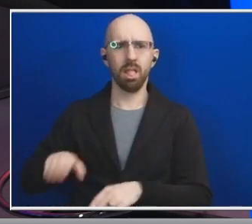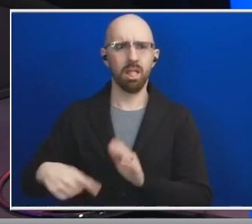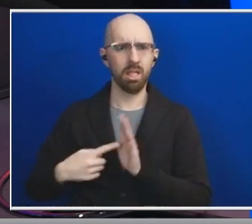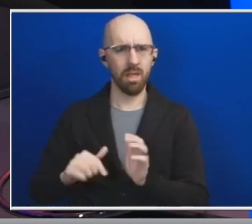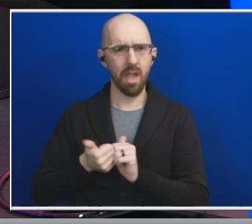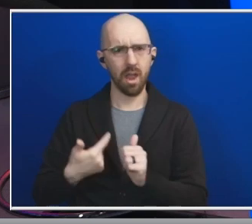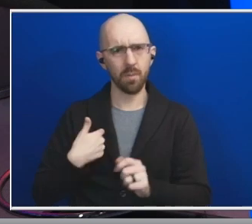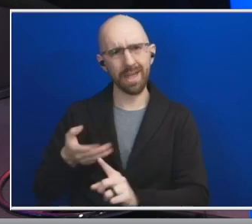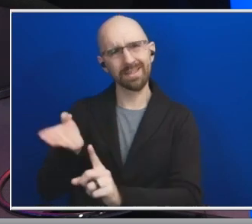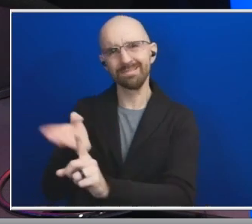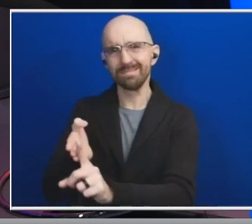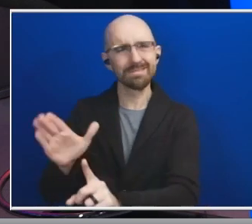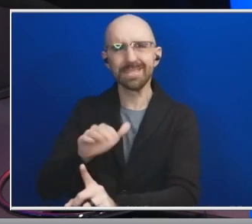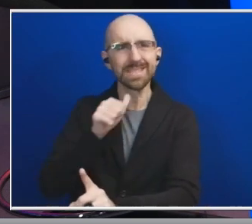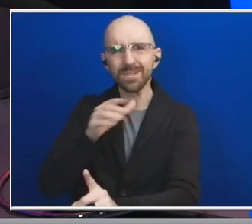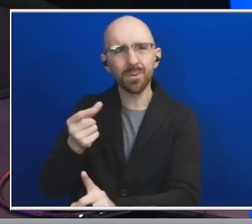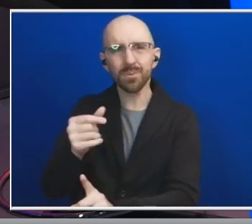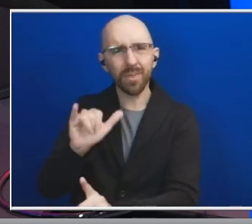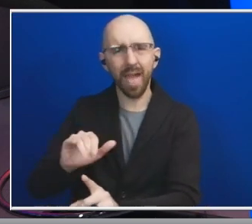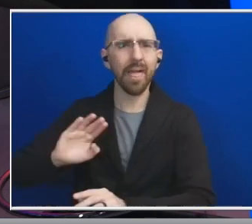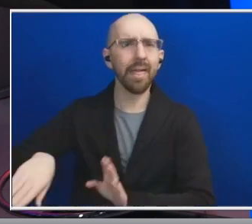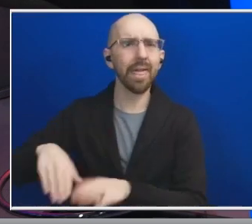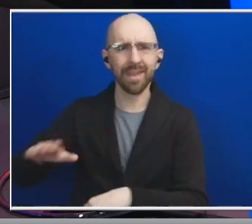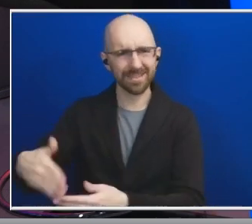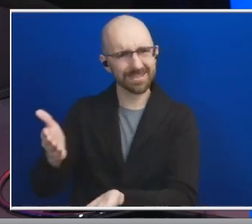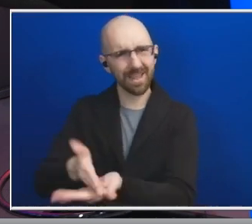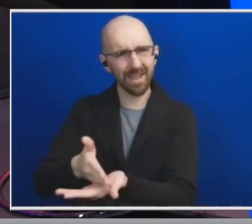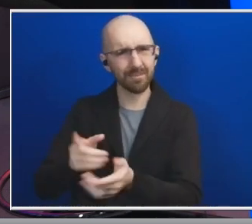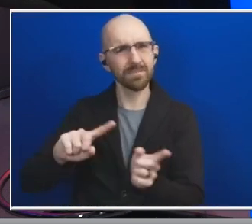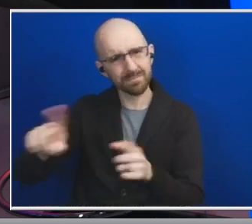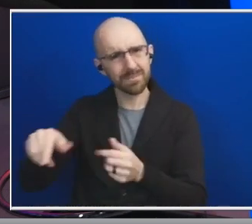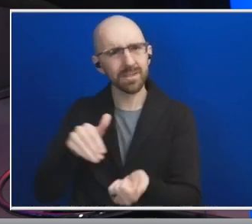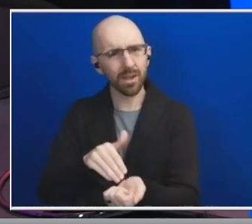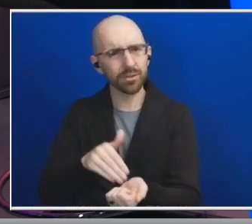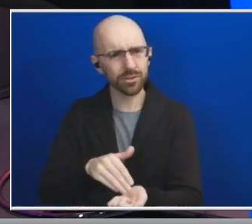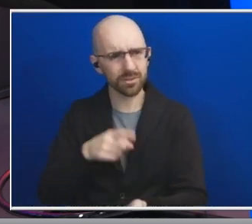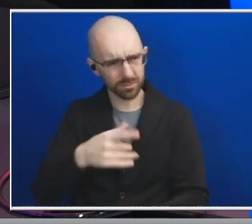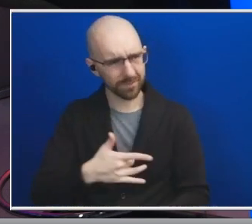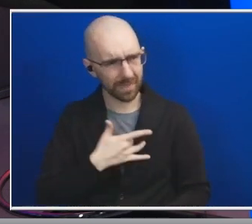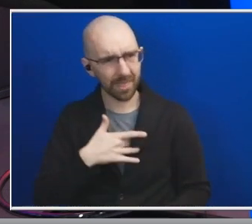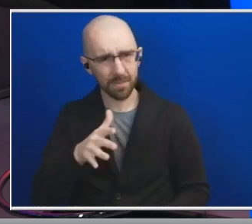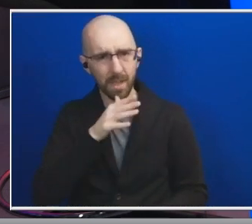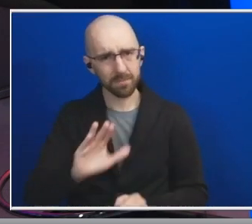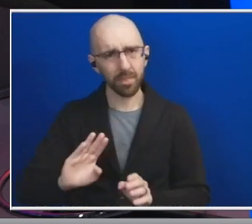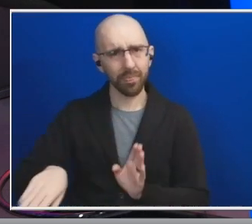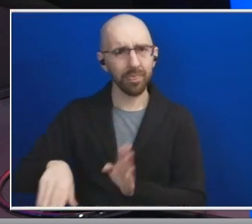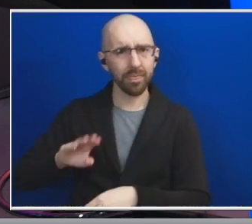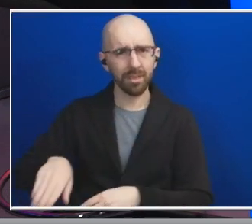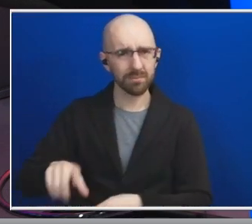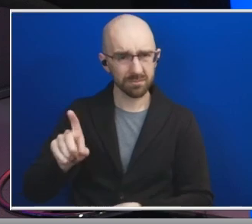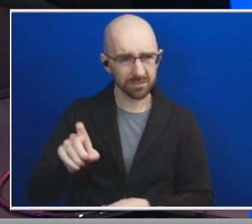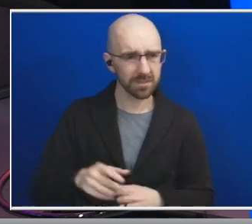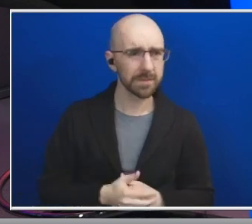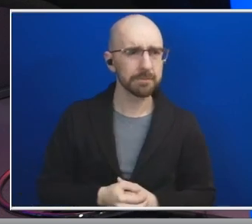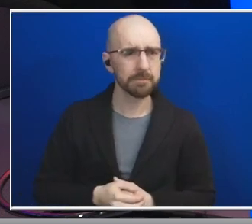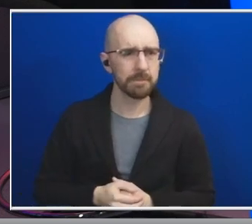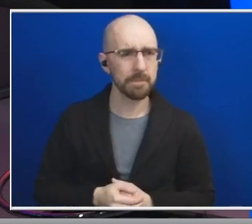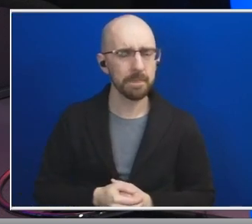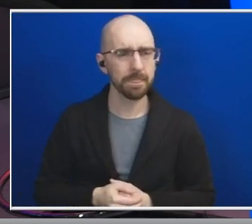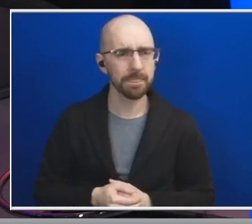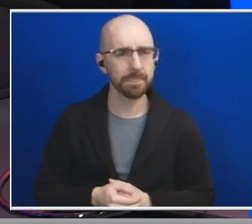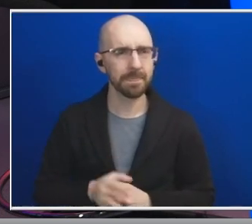to not downplay her symptoms and to go to the doctor? Did you feel like your mom was downplaying her symptoms? And then I'll let you speak for yourself,